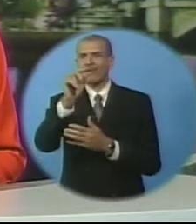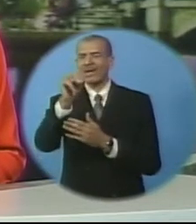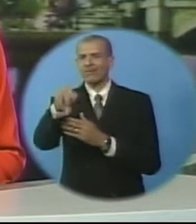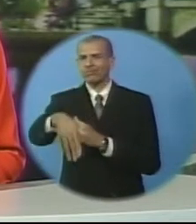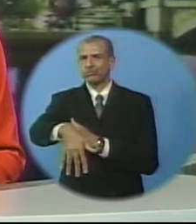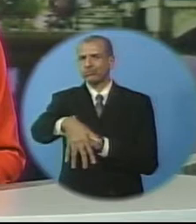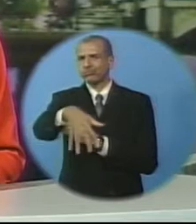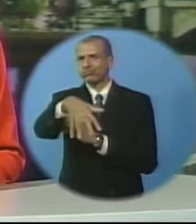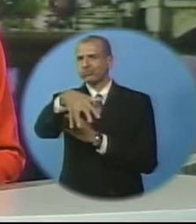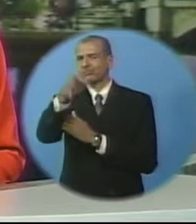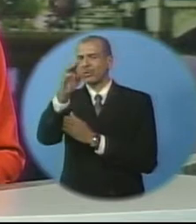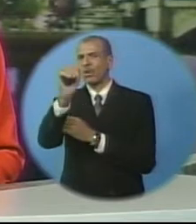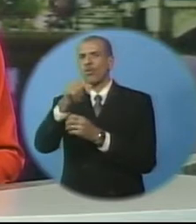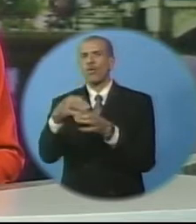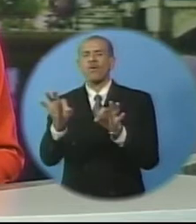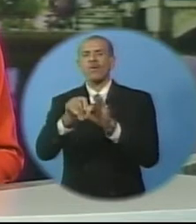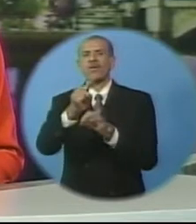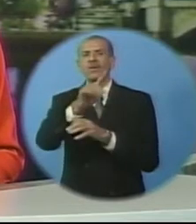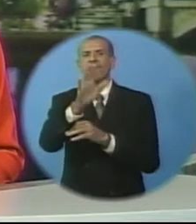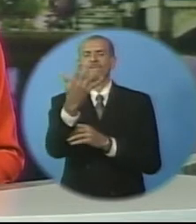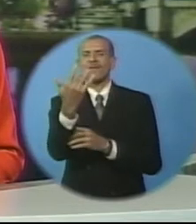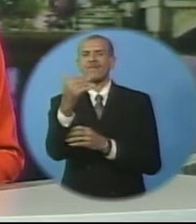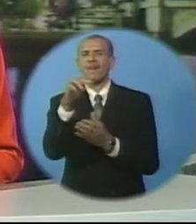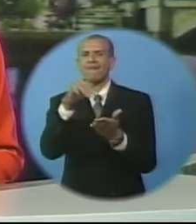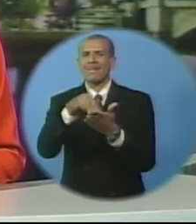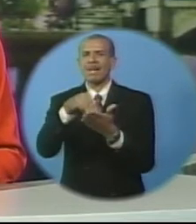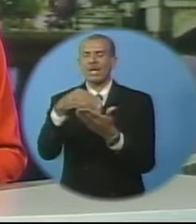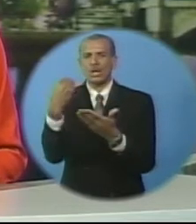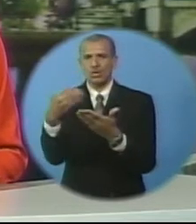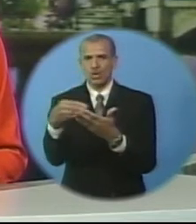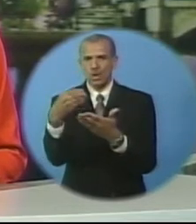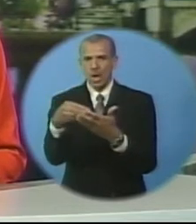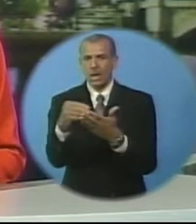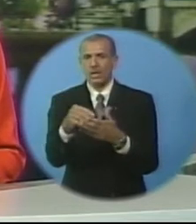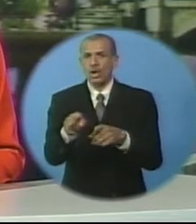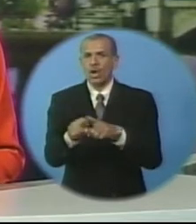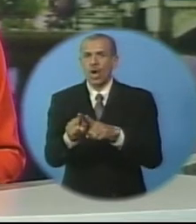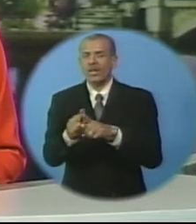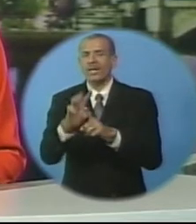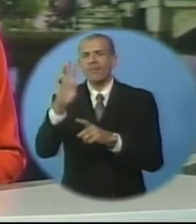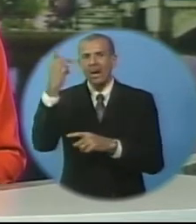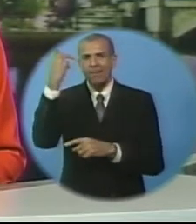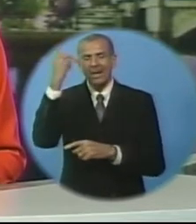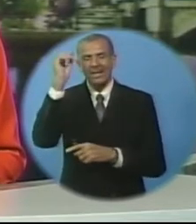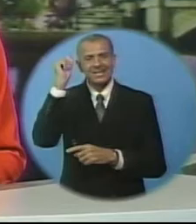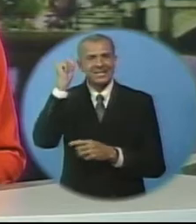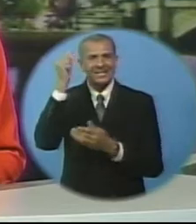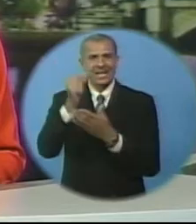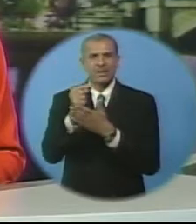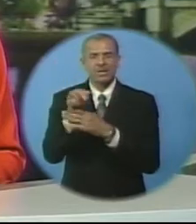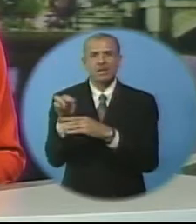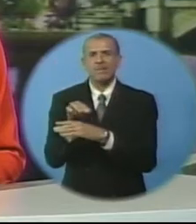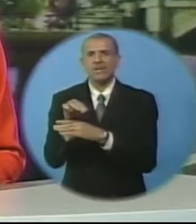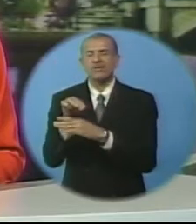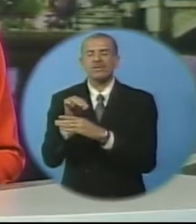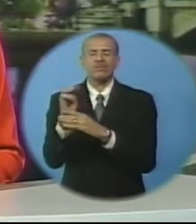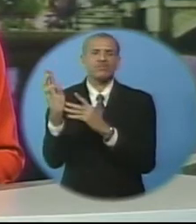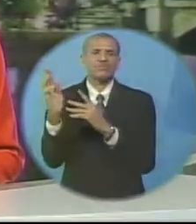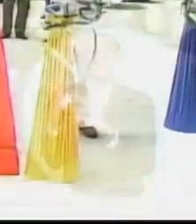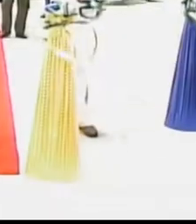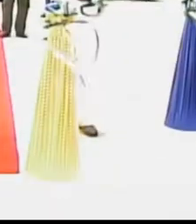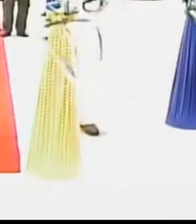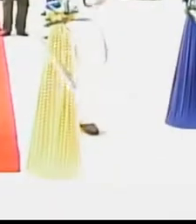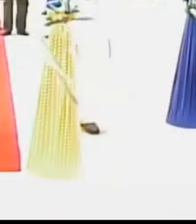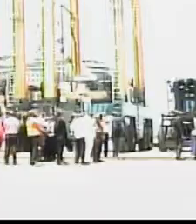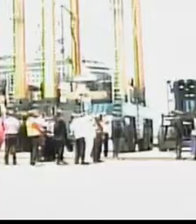overall initiative worth $115 million. According to the Parliamentary Secretary in the Ministry of Tourism, Senator